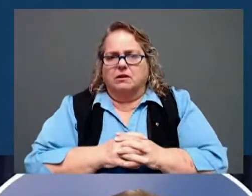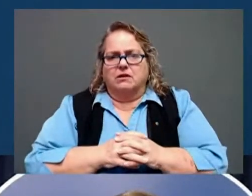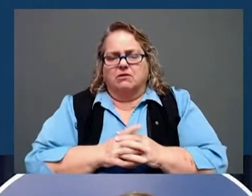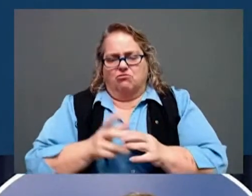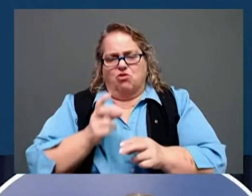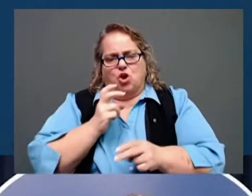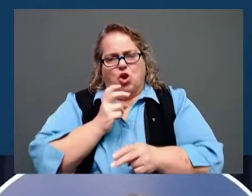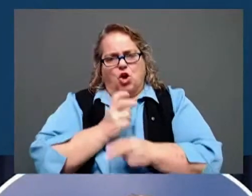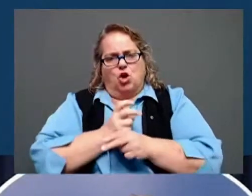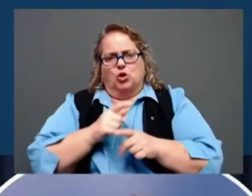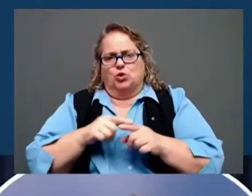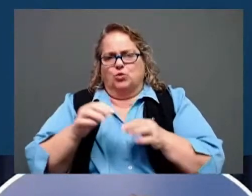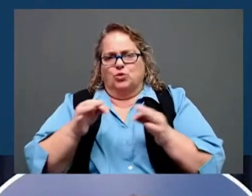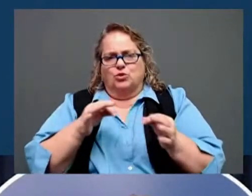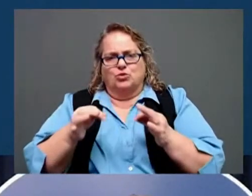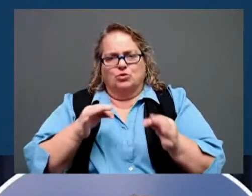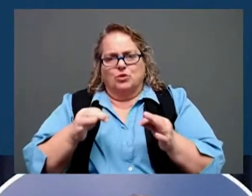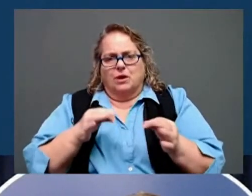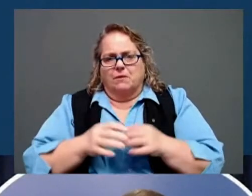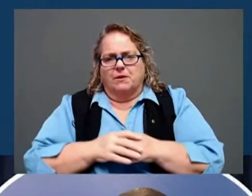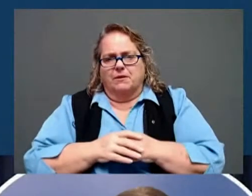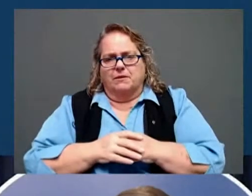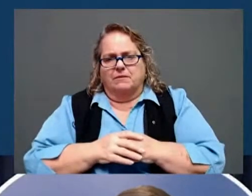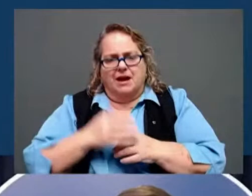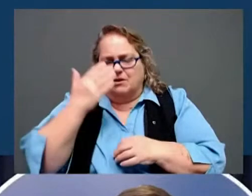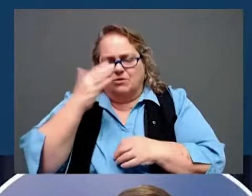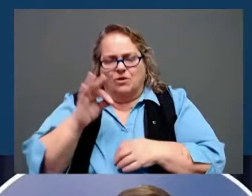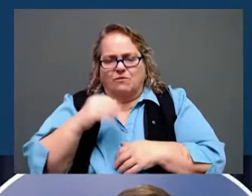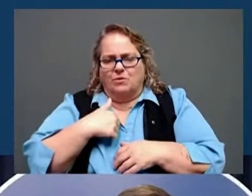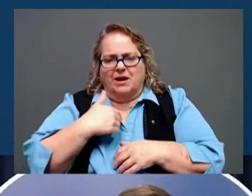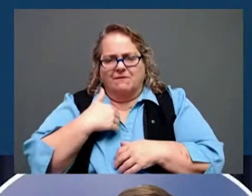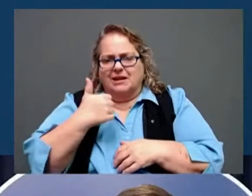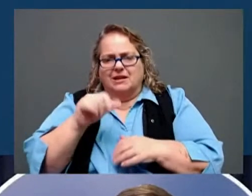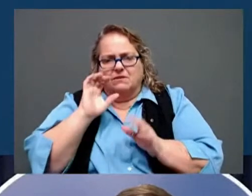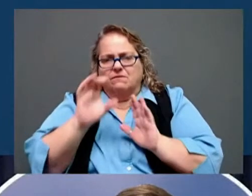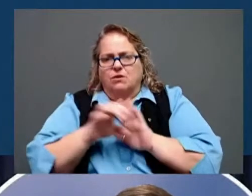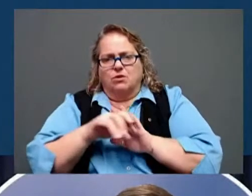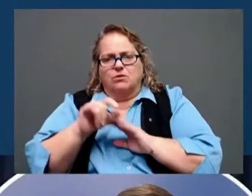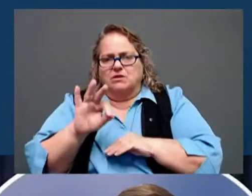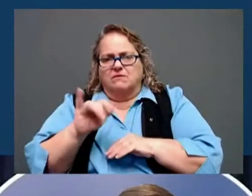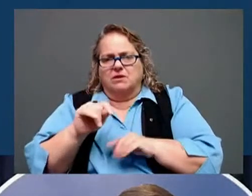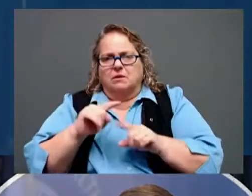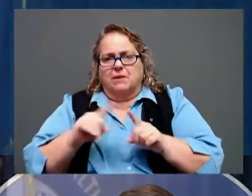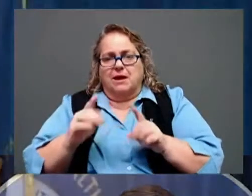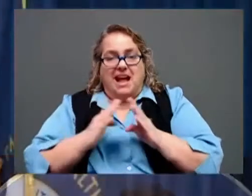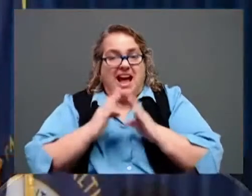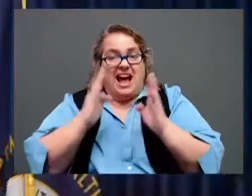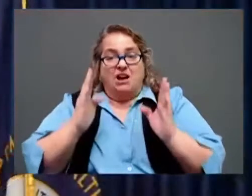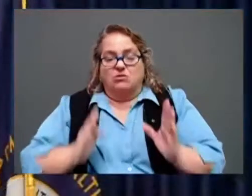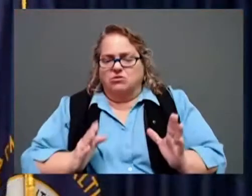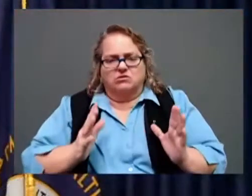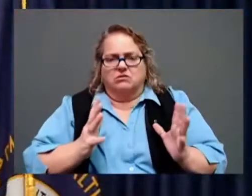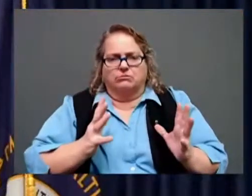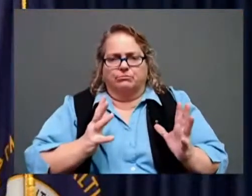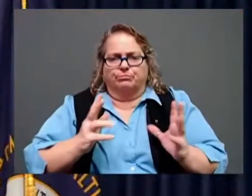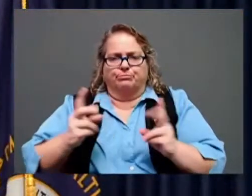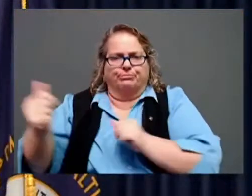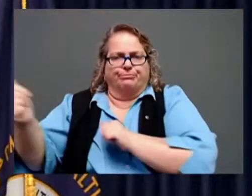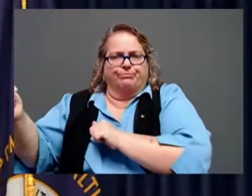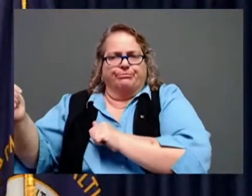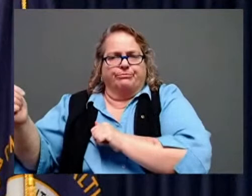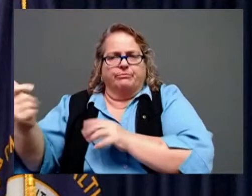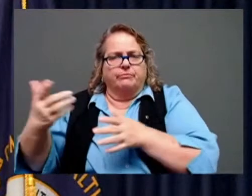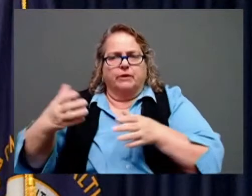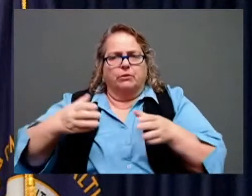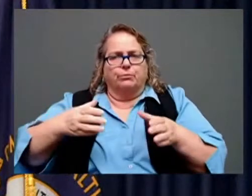I don't know if we have a couple of photos of it, but I mean, houses swept away for miles. They